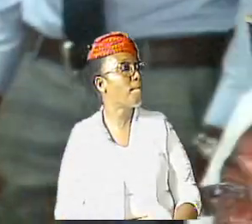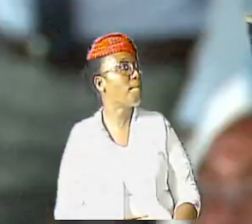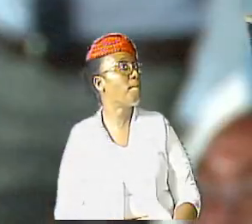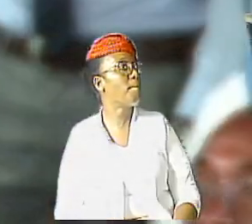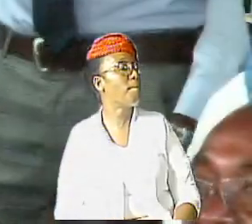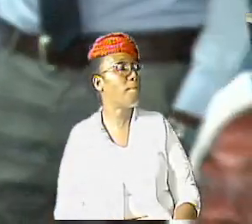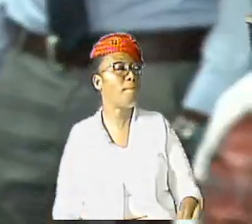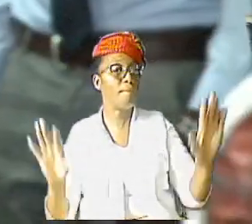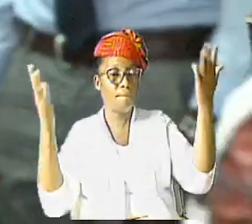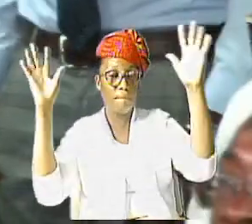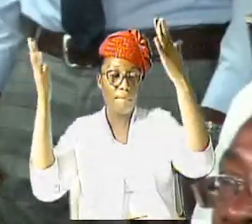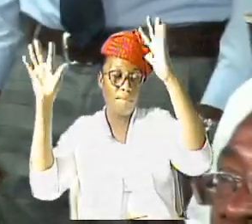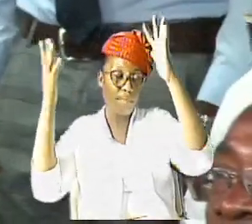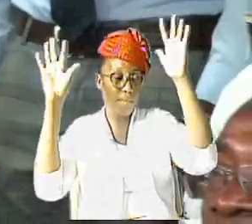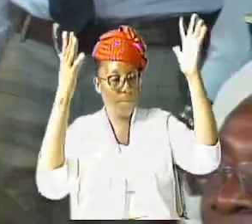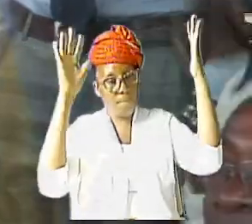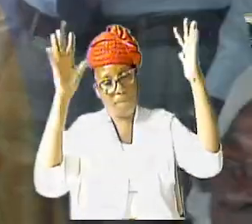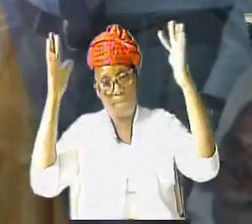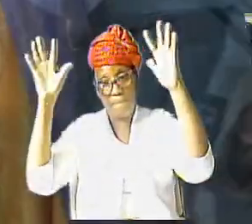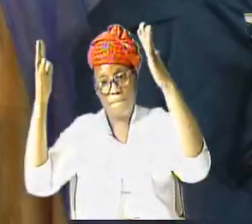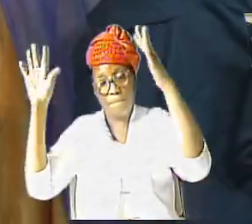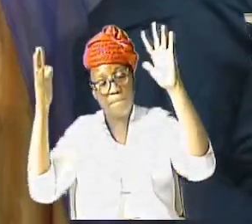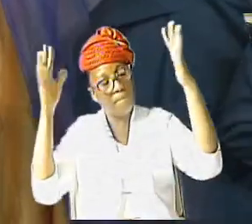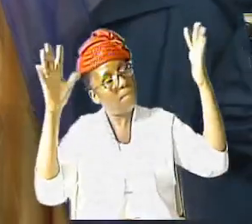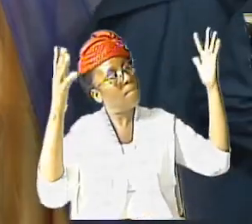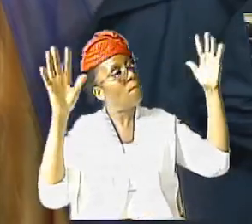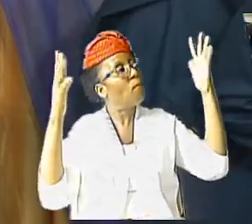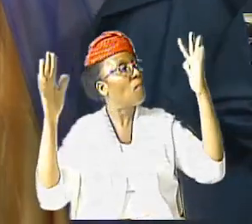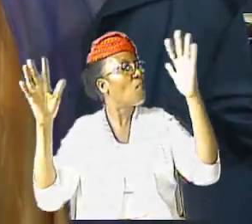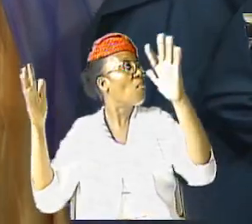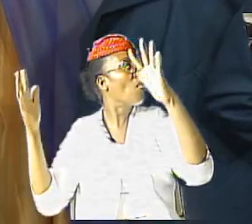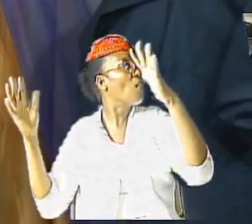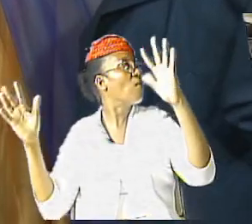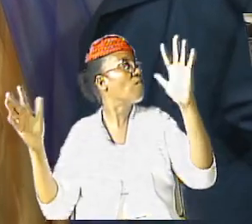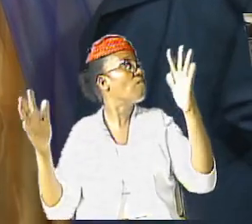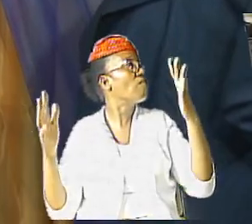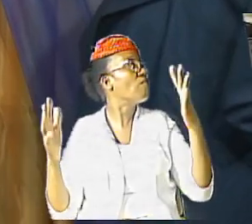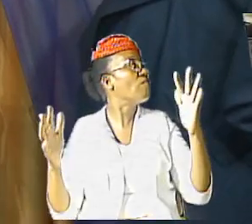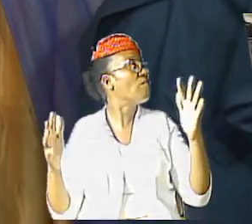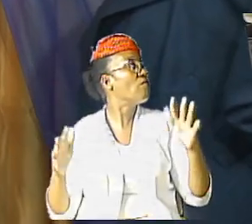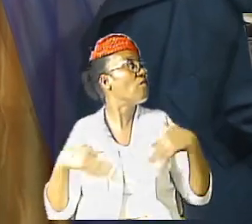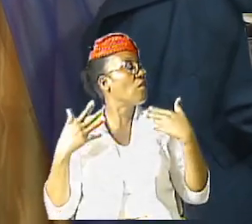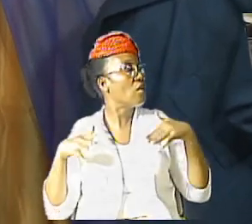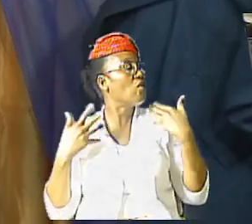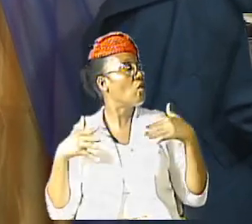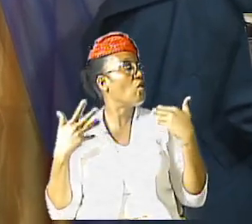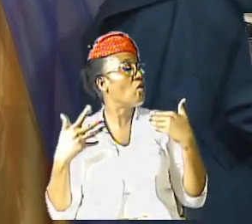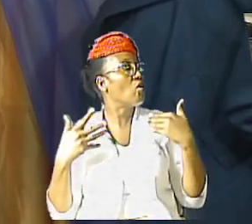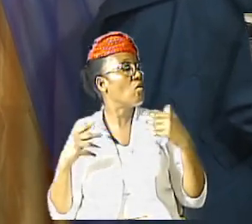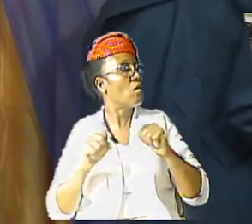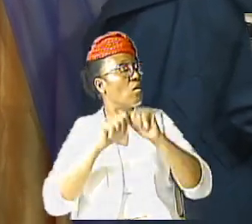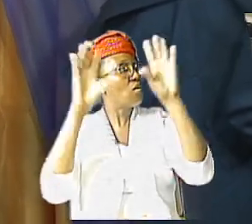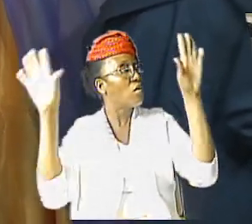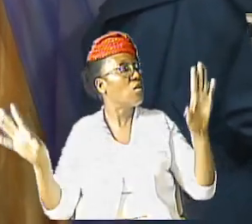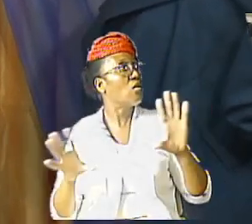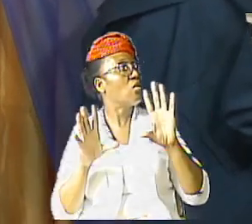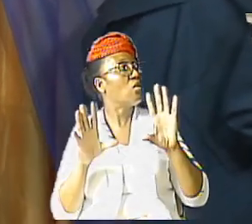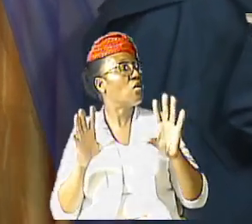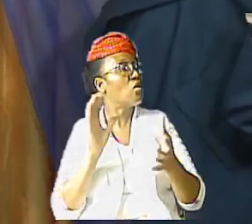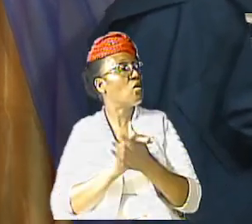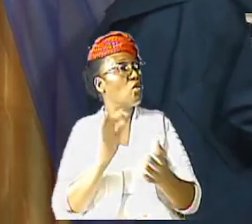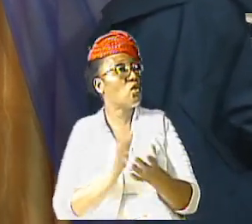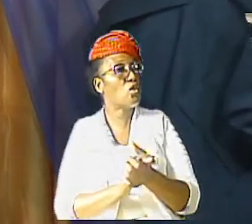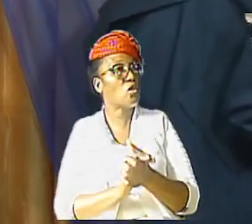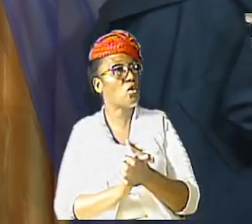All right, could you put your hands together to just to encourage them? Amen, and we want to encourage the Sunday school students. I do it with